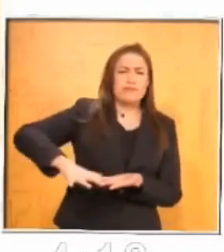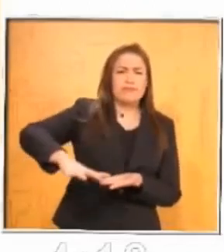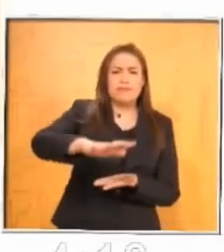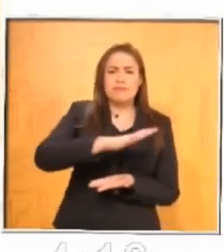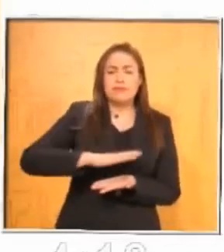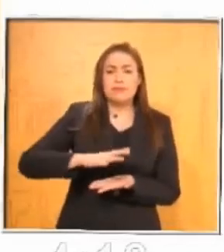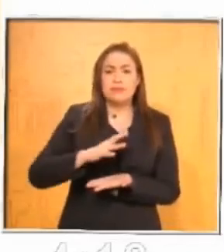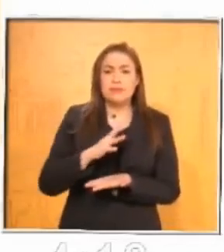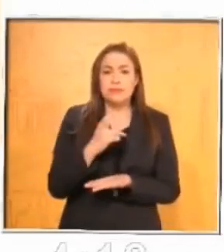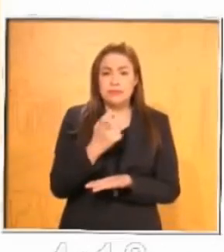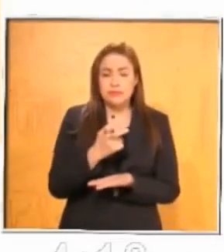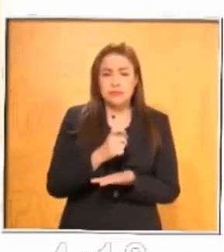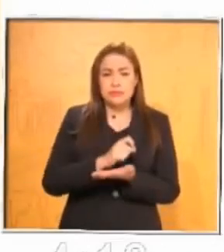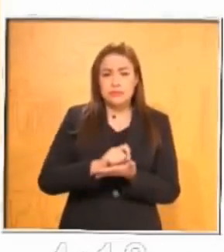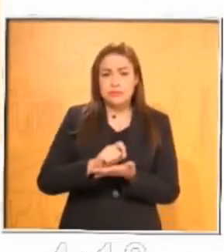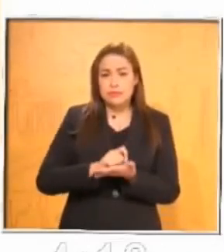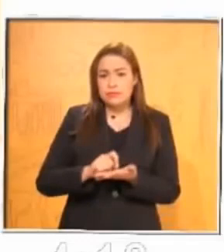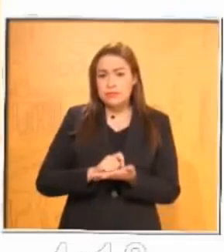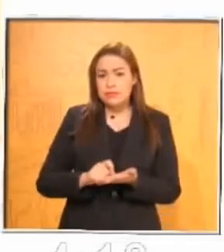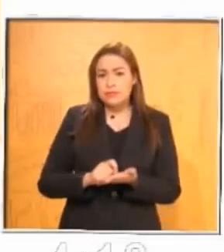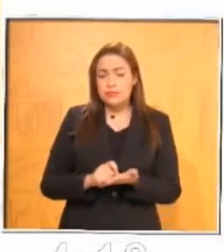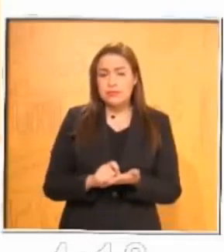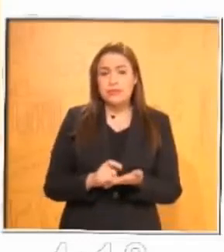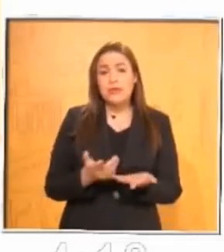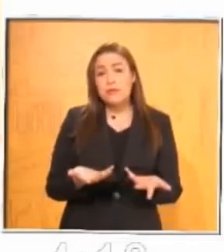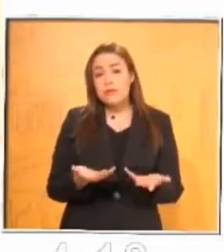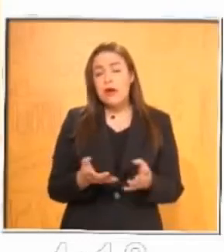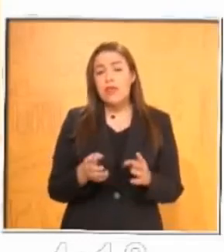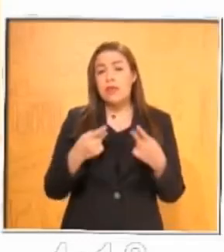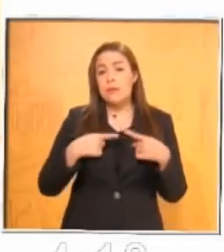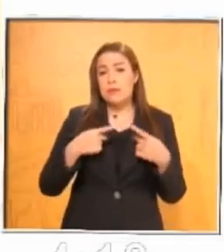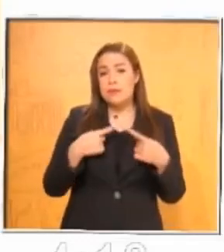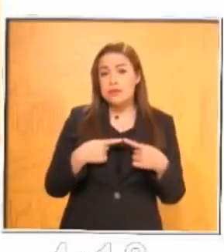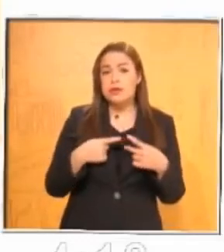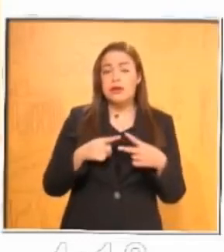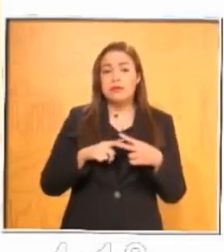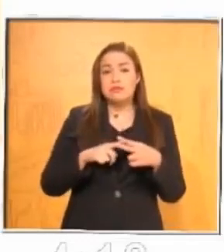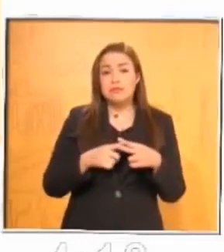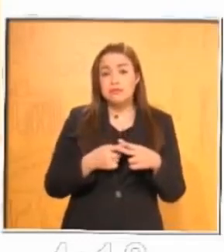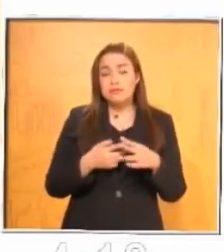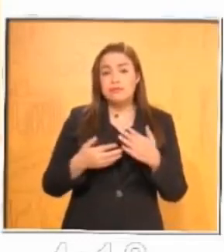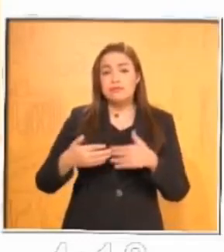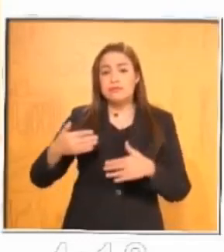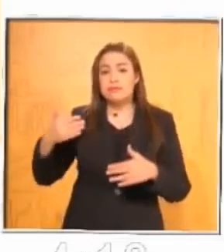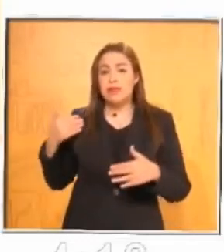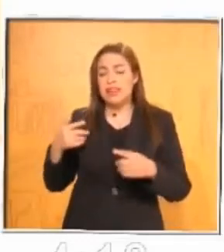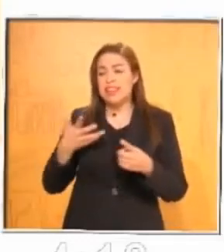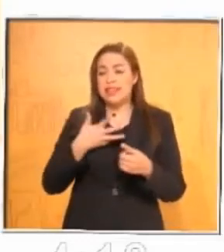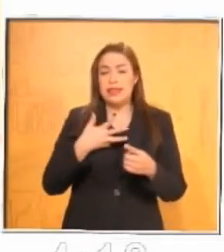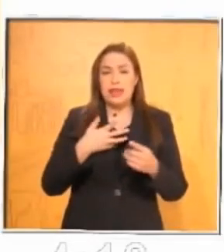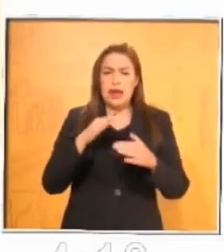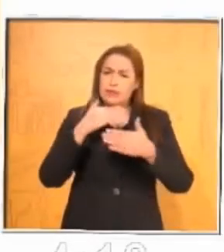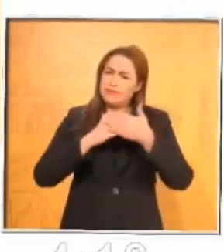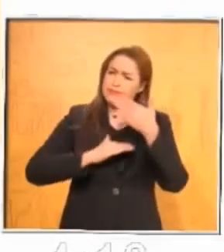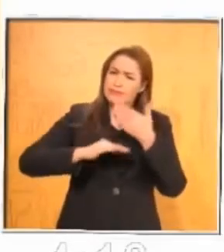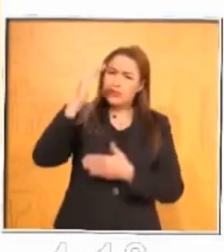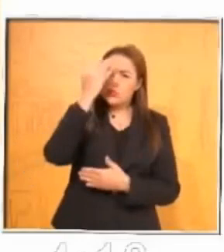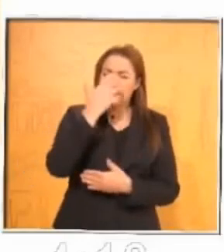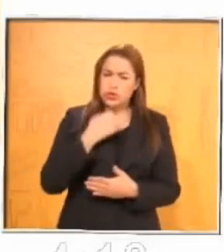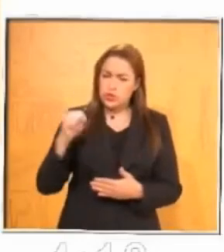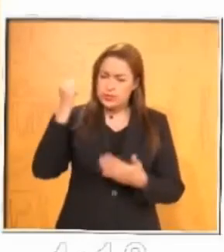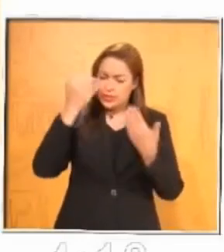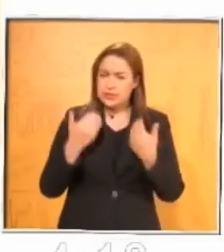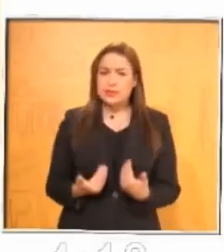books devoted to superheroes, heroic people with extraordinary or superhuman abilities and skills,